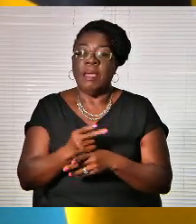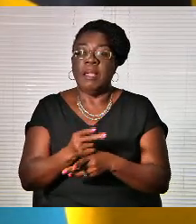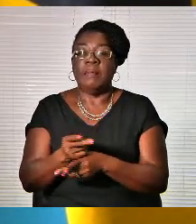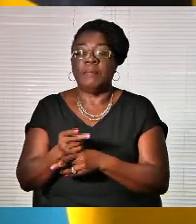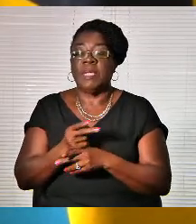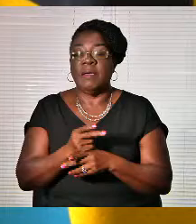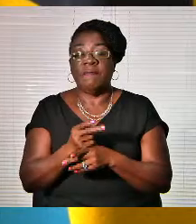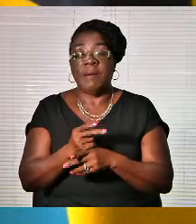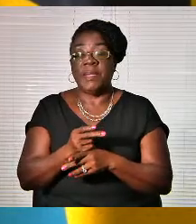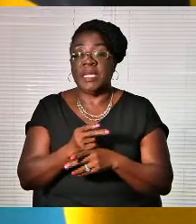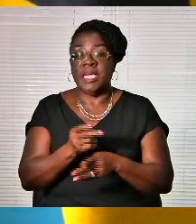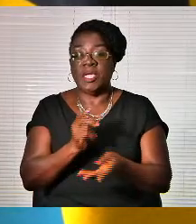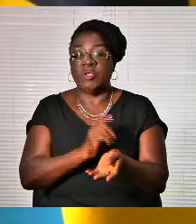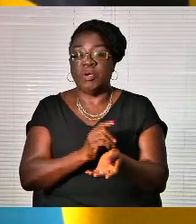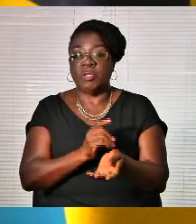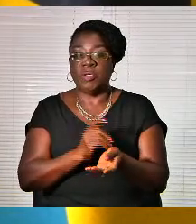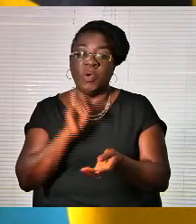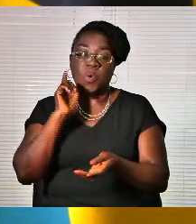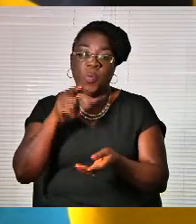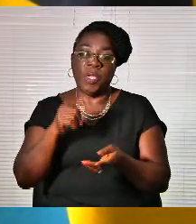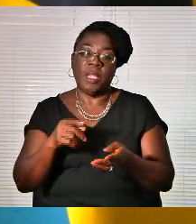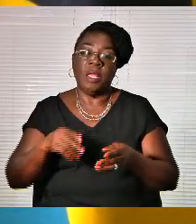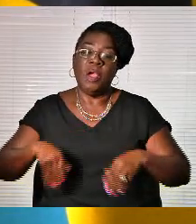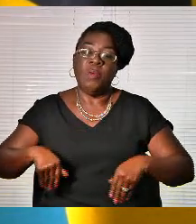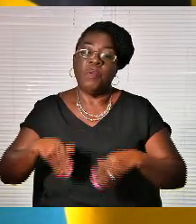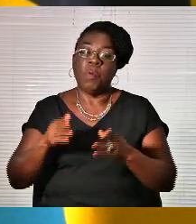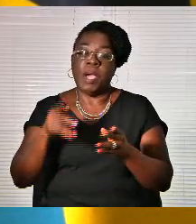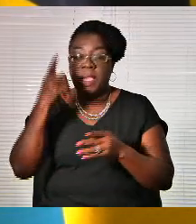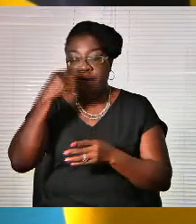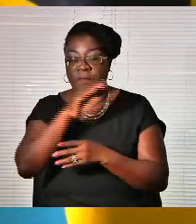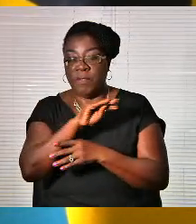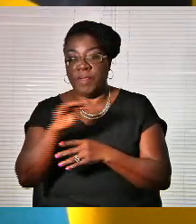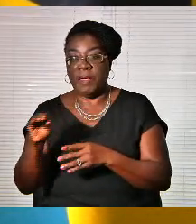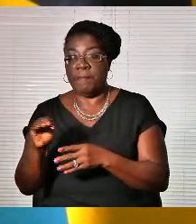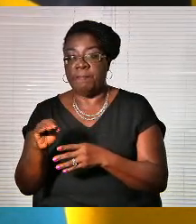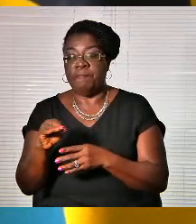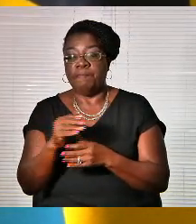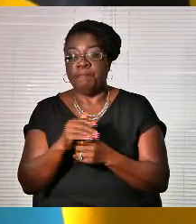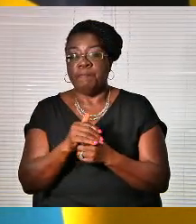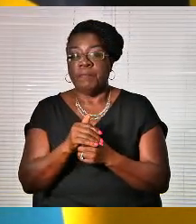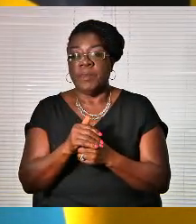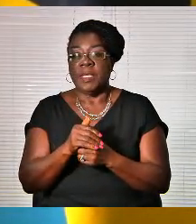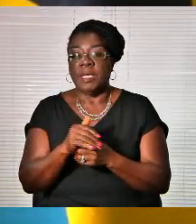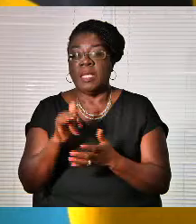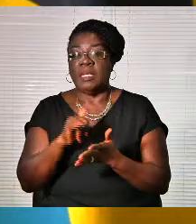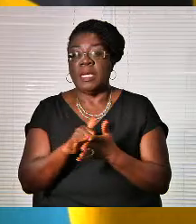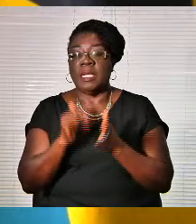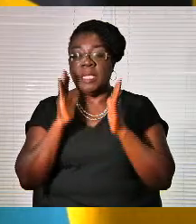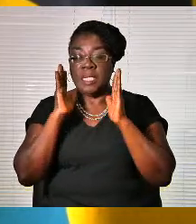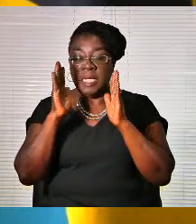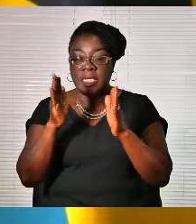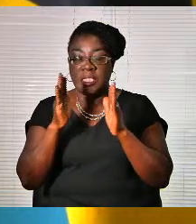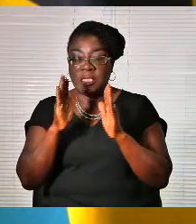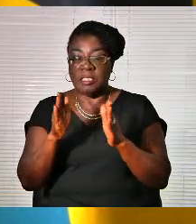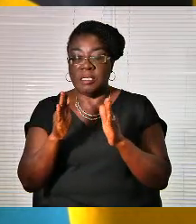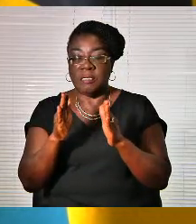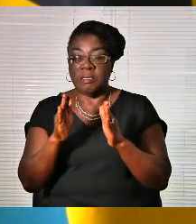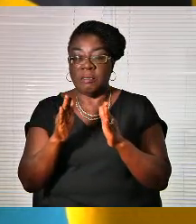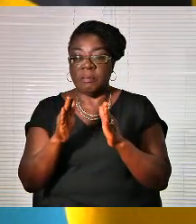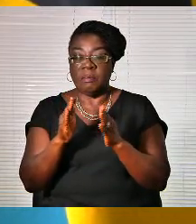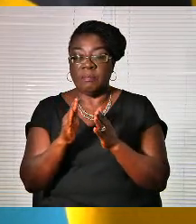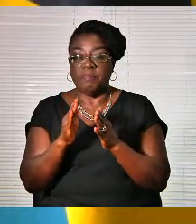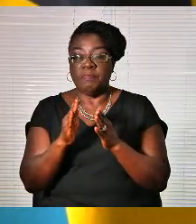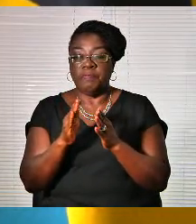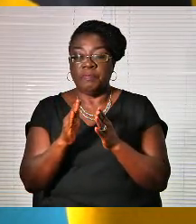and which is basically ensuring that their triggers are avoided and that specific attention and care is paid to